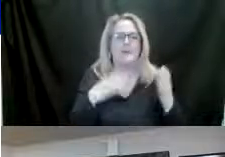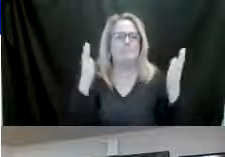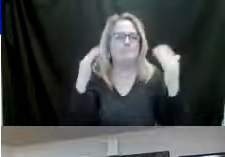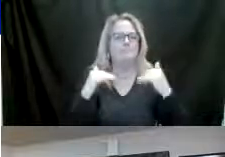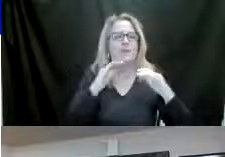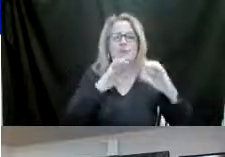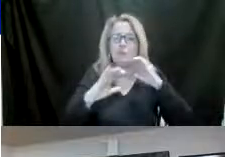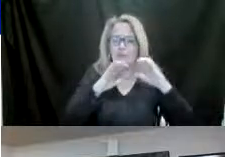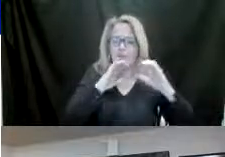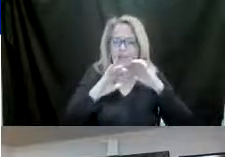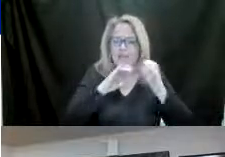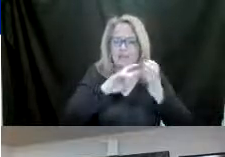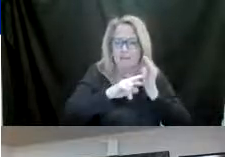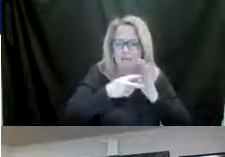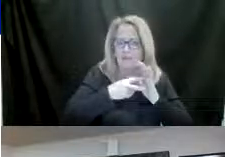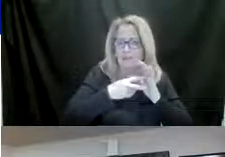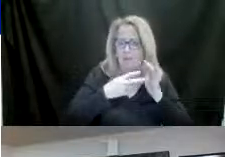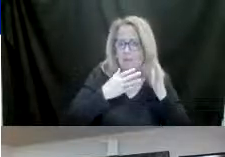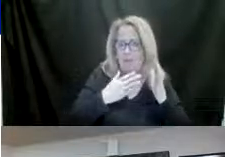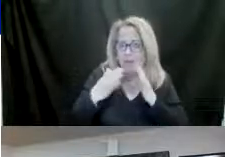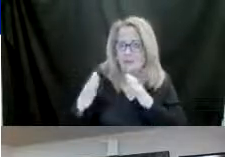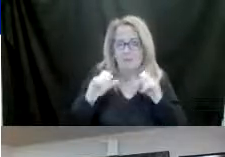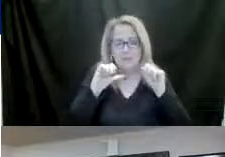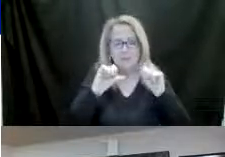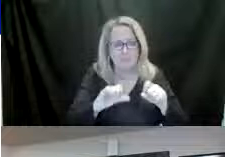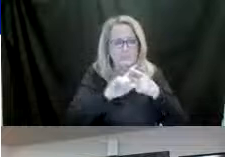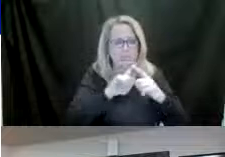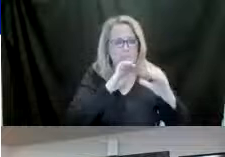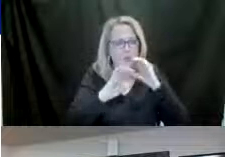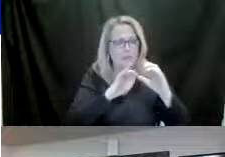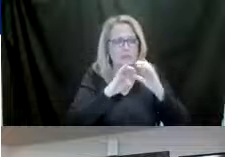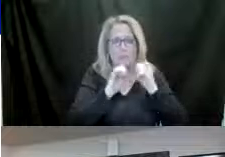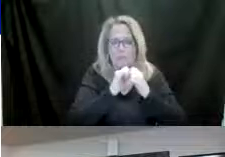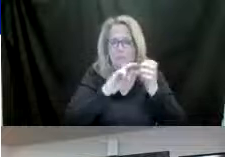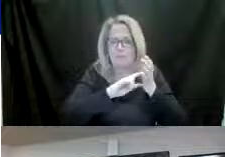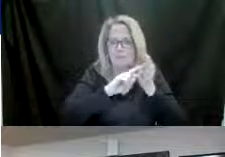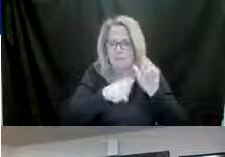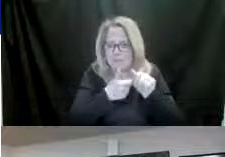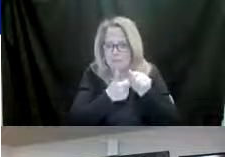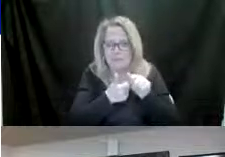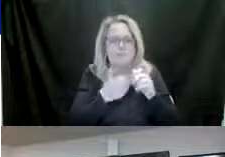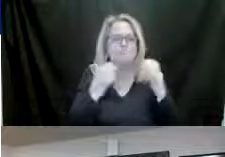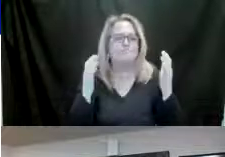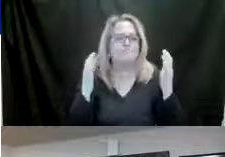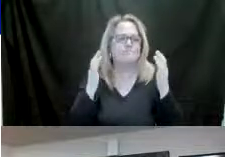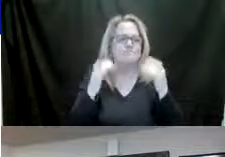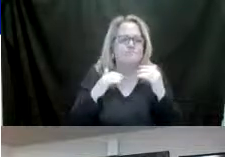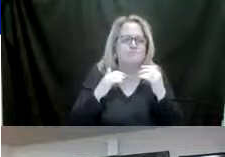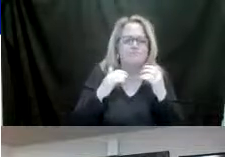having the ability to somehow start to communicate, gesturing, facial